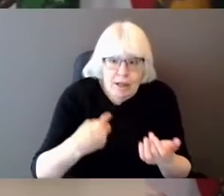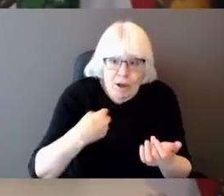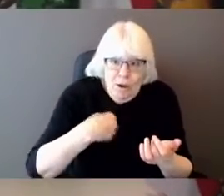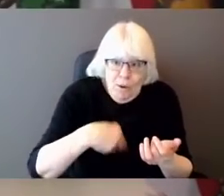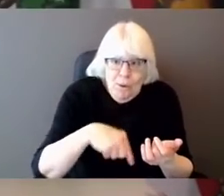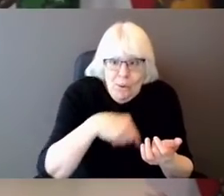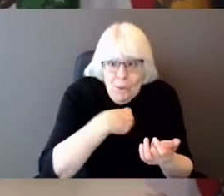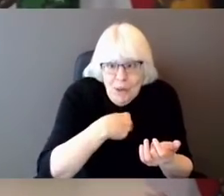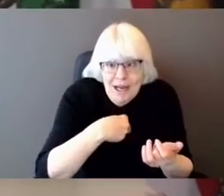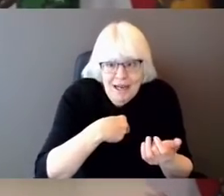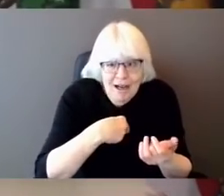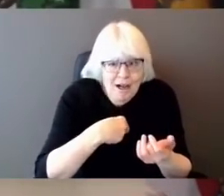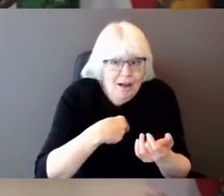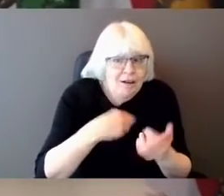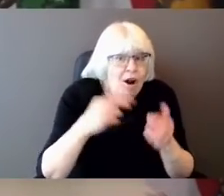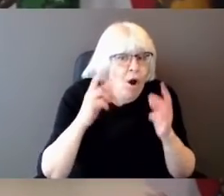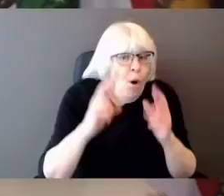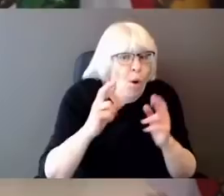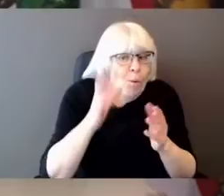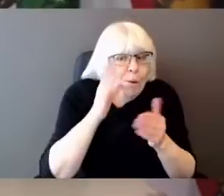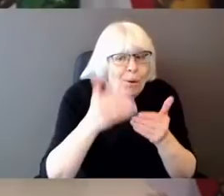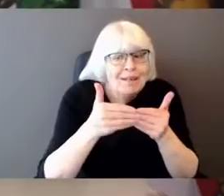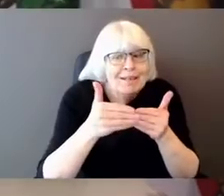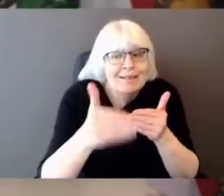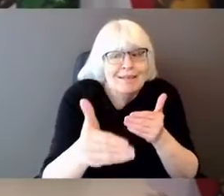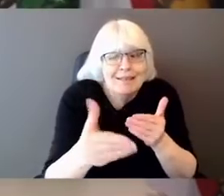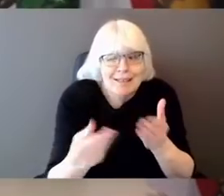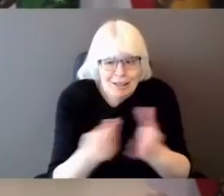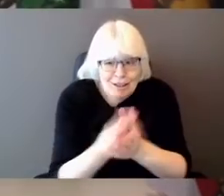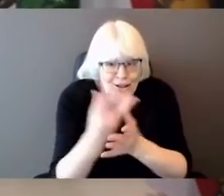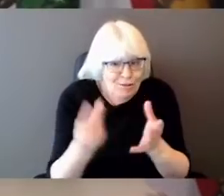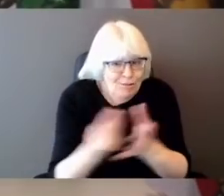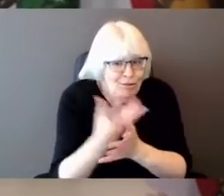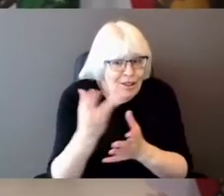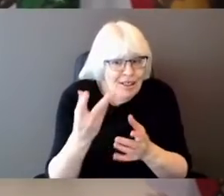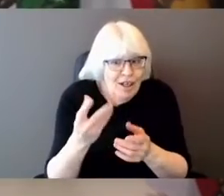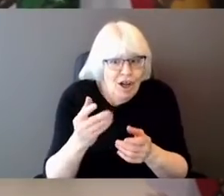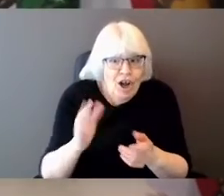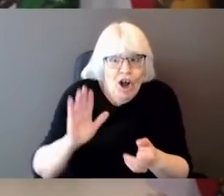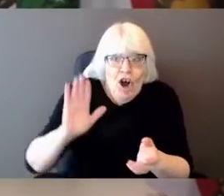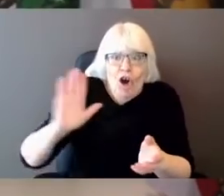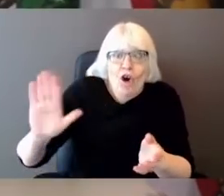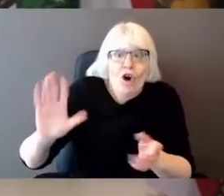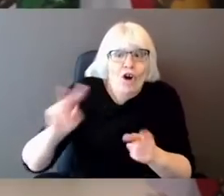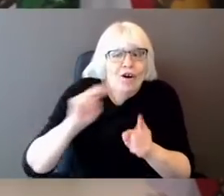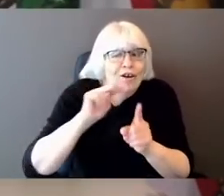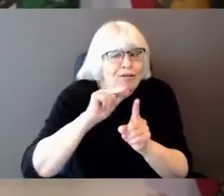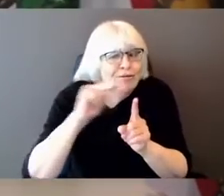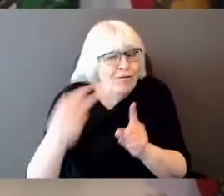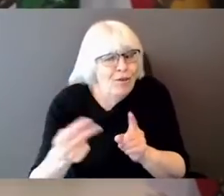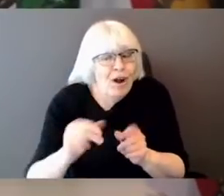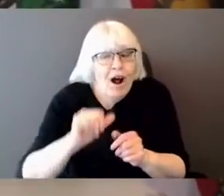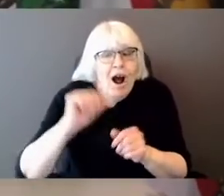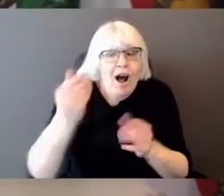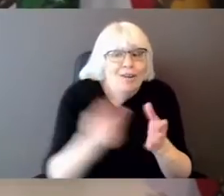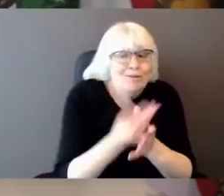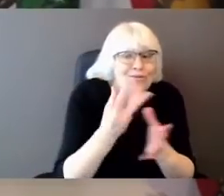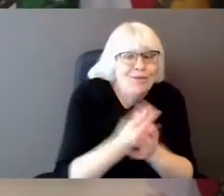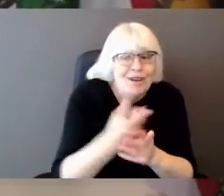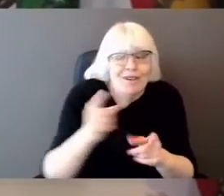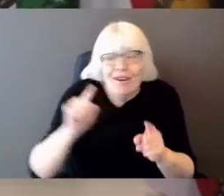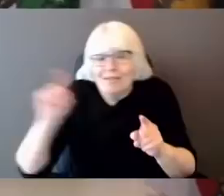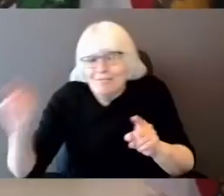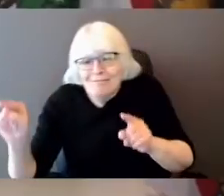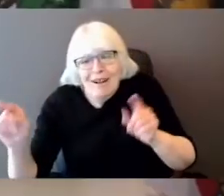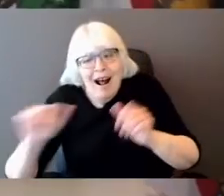so whatever, like spring could mean something different for somebody else. I think we're just, my sense is